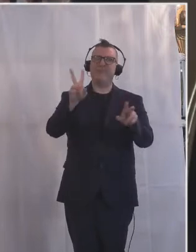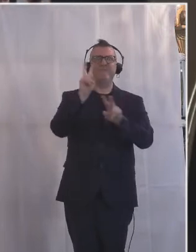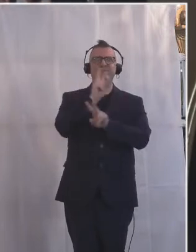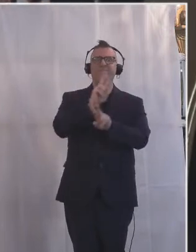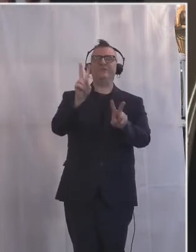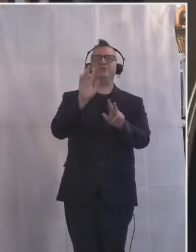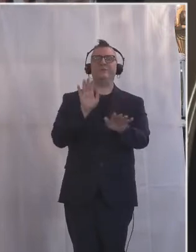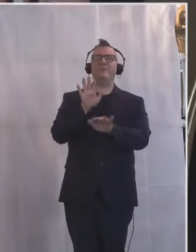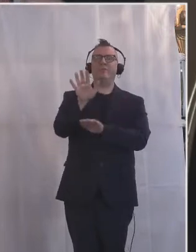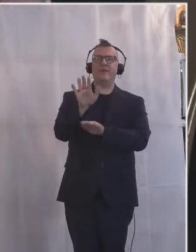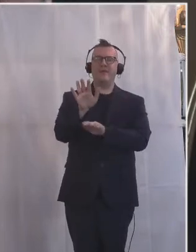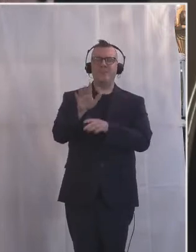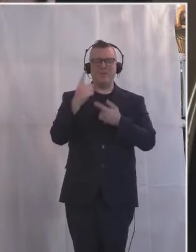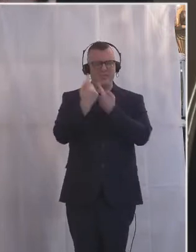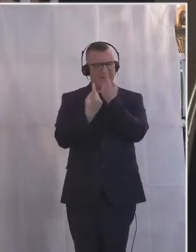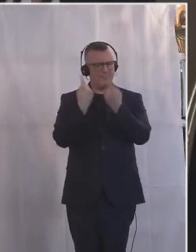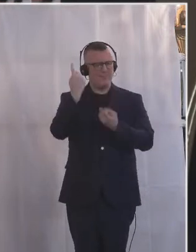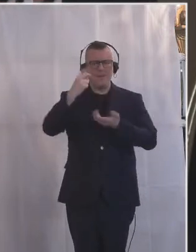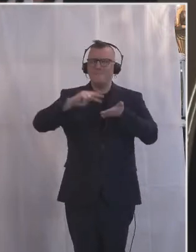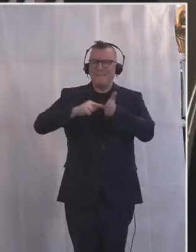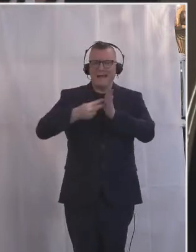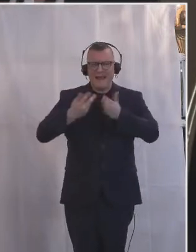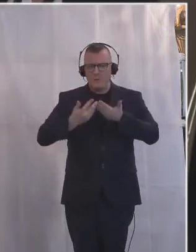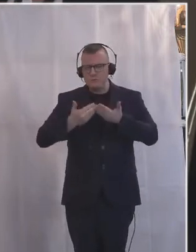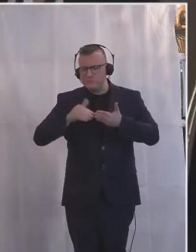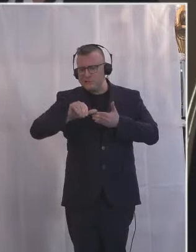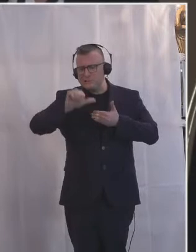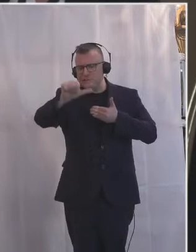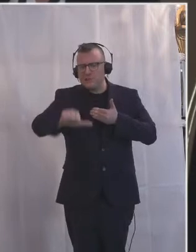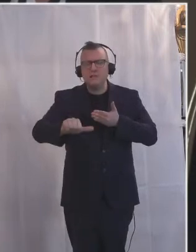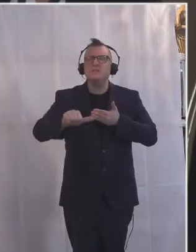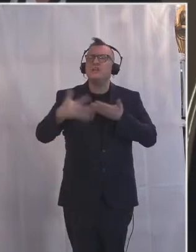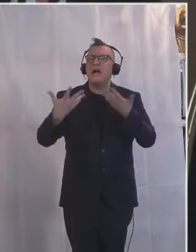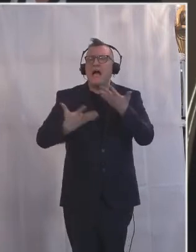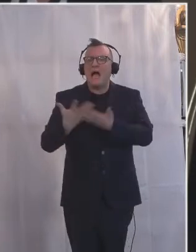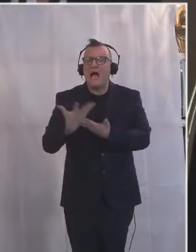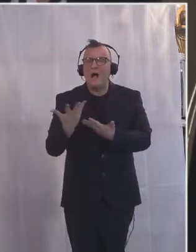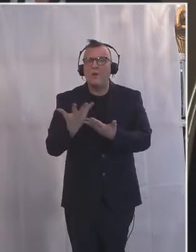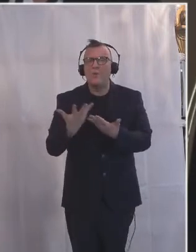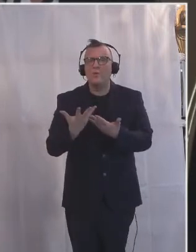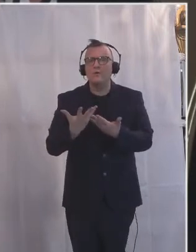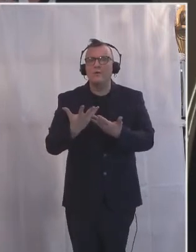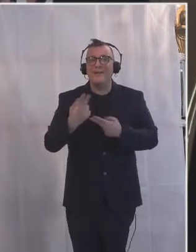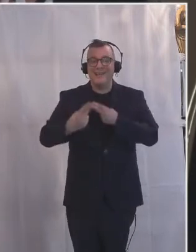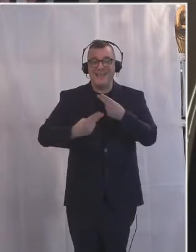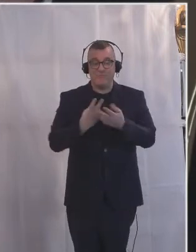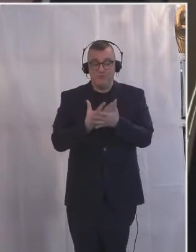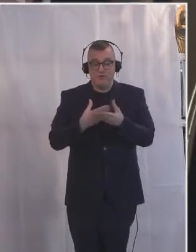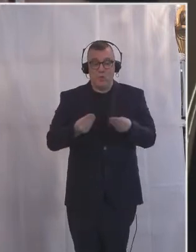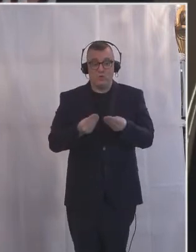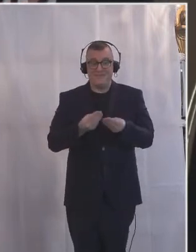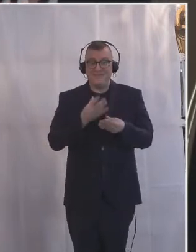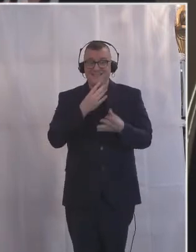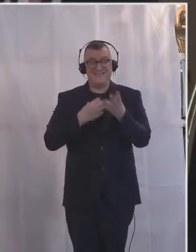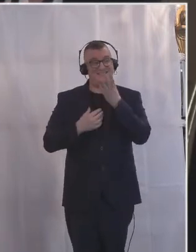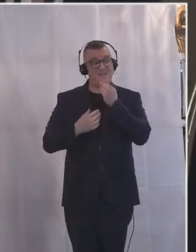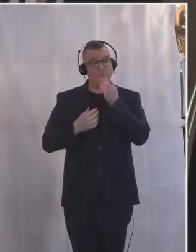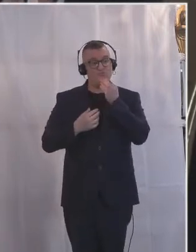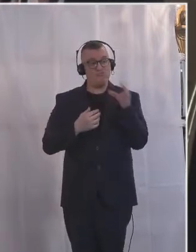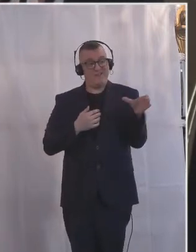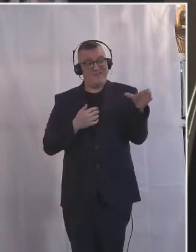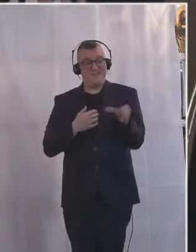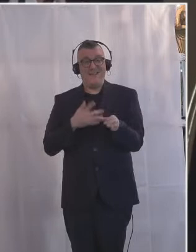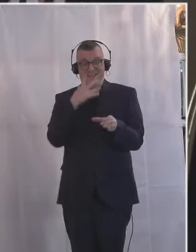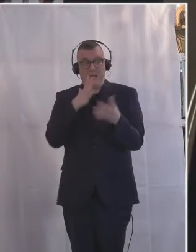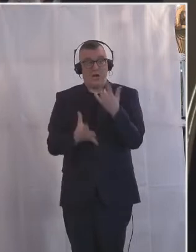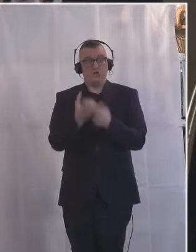focus, how do I get to the next stage? And sometimes in terms of resource, it's easier to get there with somebody short term. But if you're going to get there long term, you've got to build that